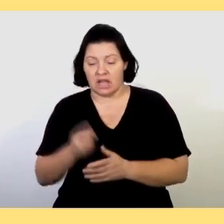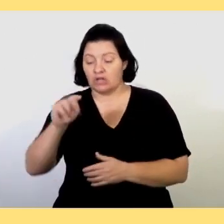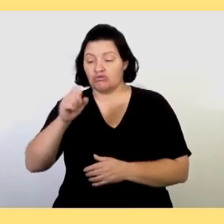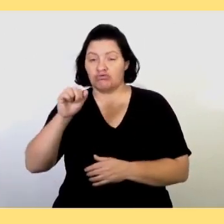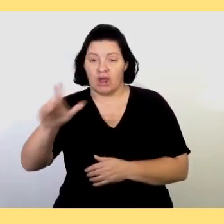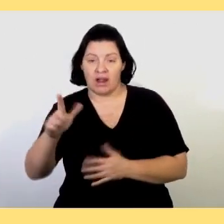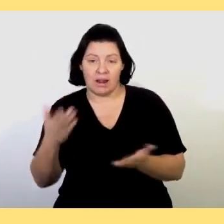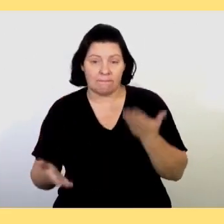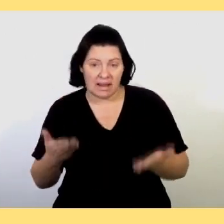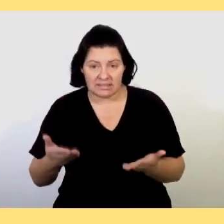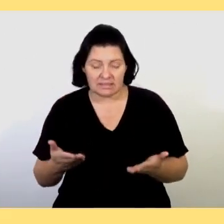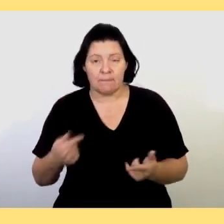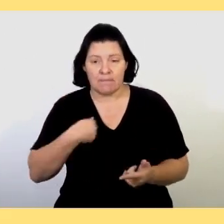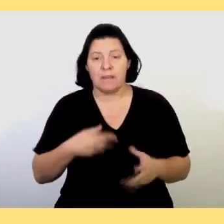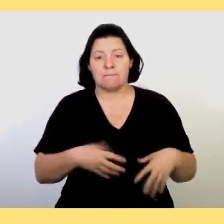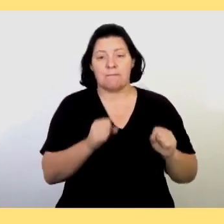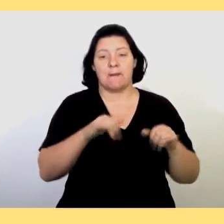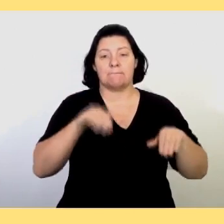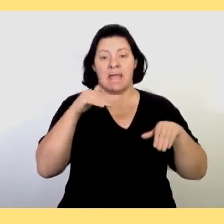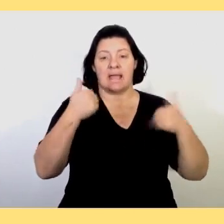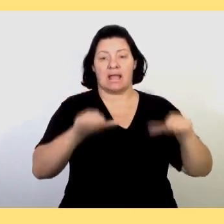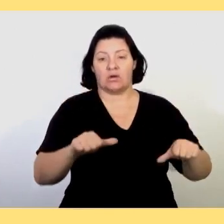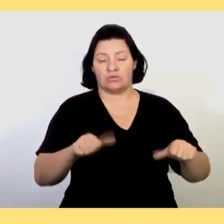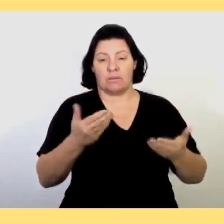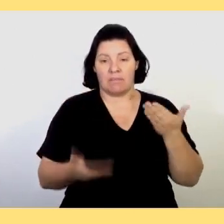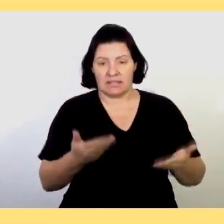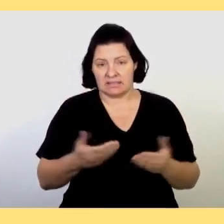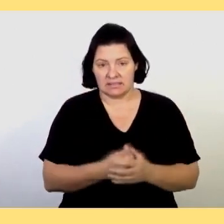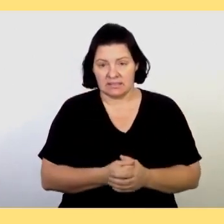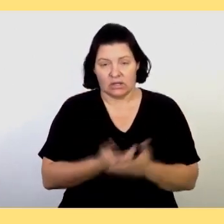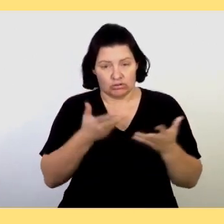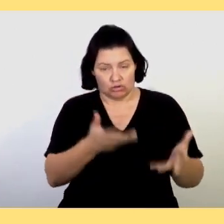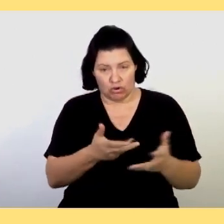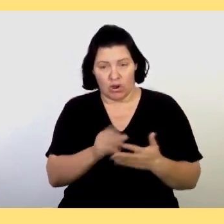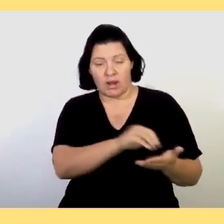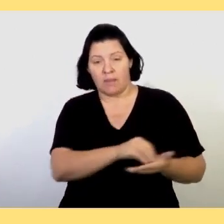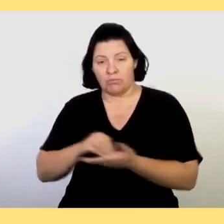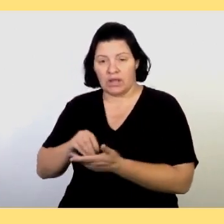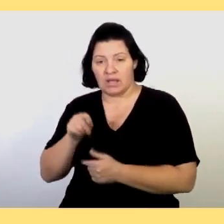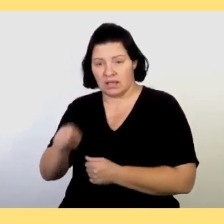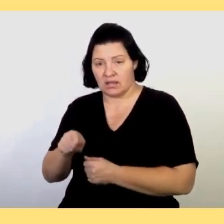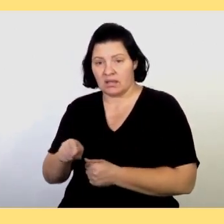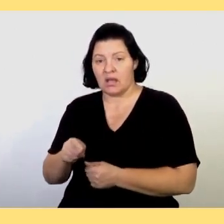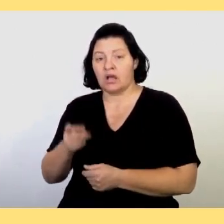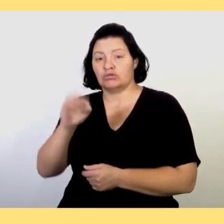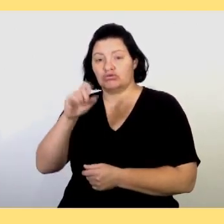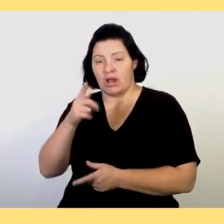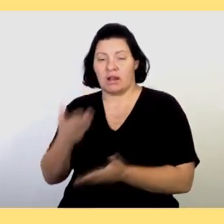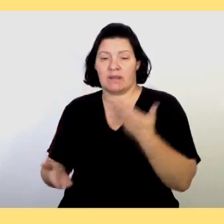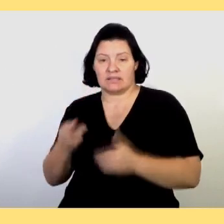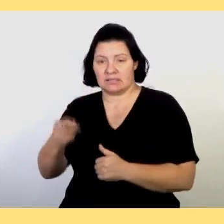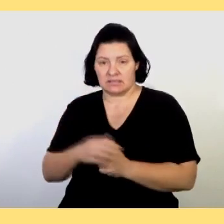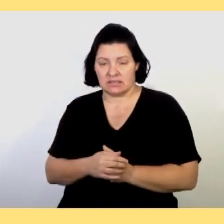And the trial balance, I'm just going to take the bank account balance as it is, and I'm going to bring it to my trial